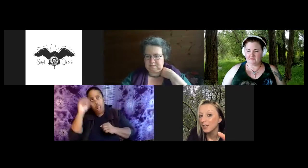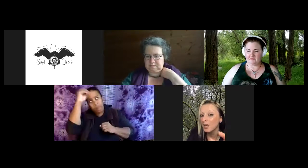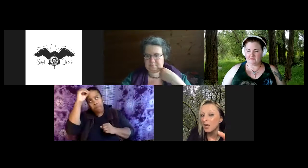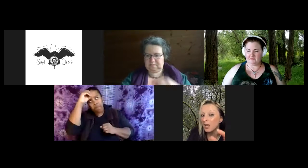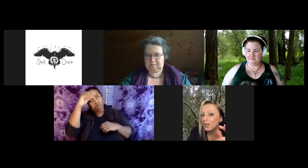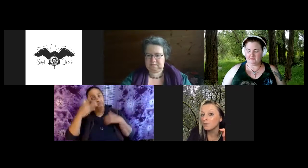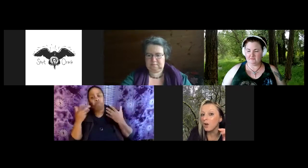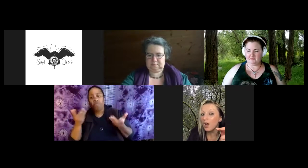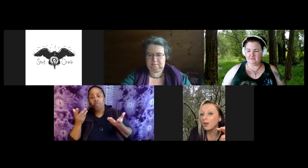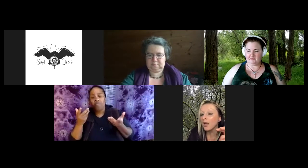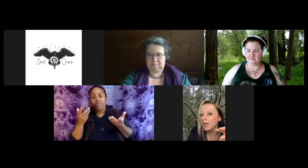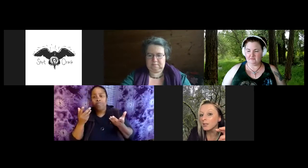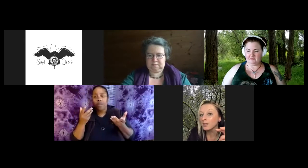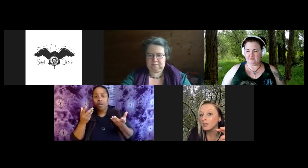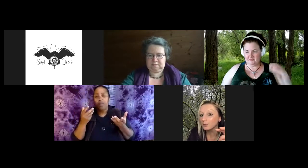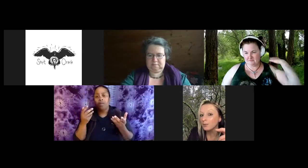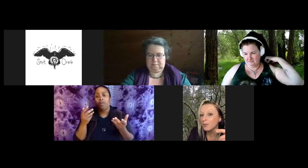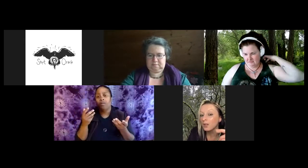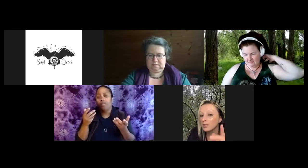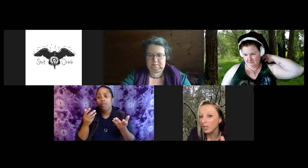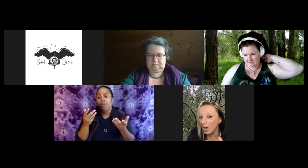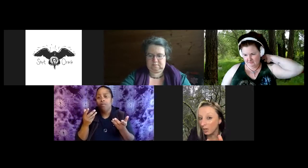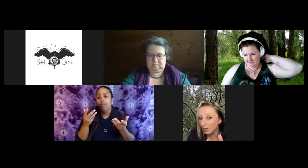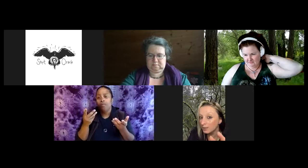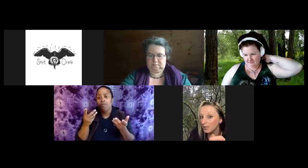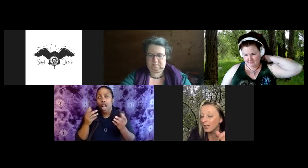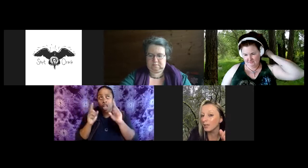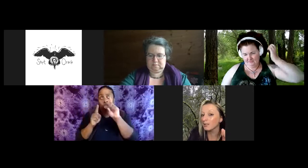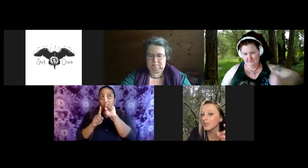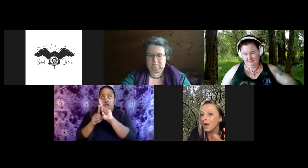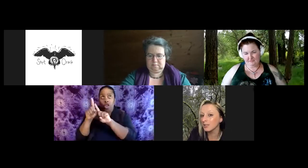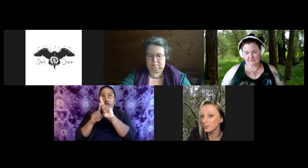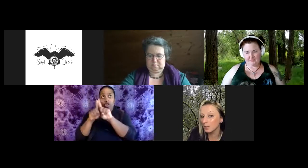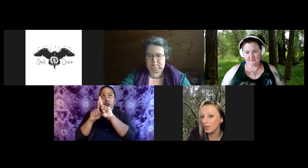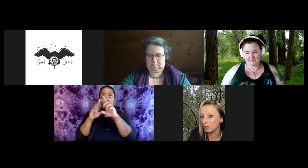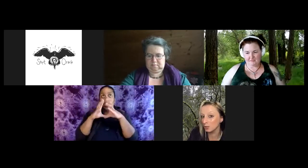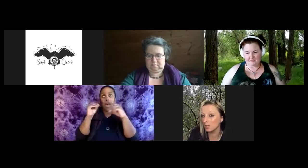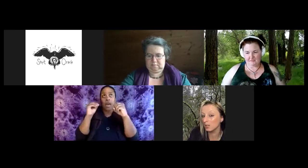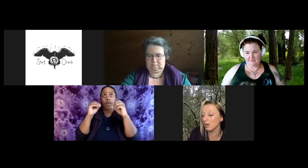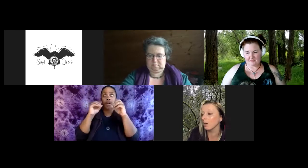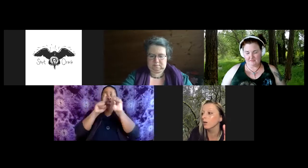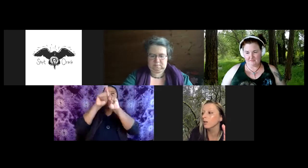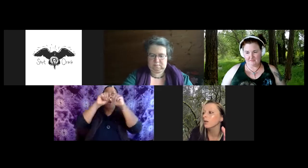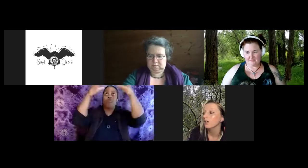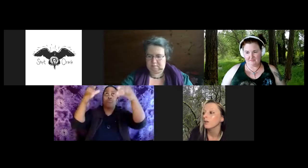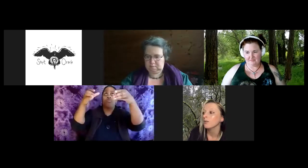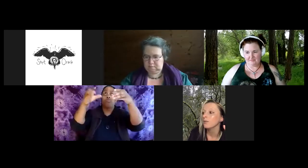is, as far as the stars and cosmic energy